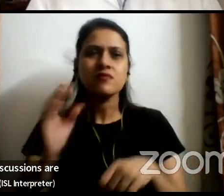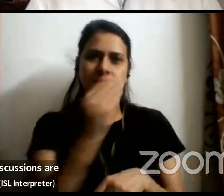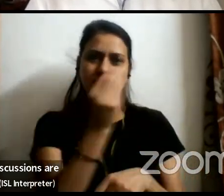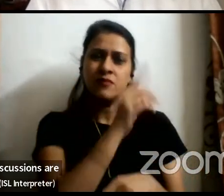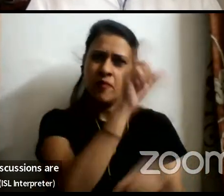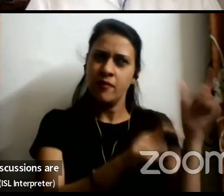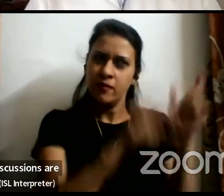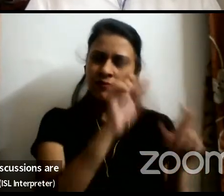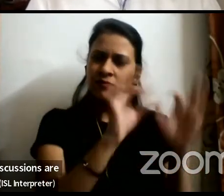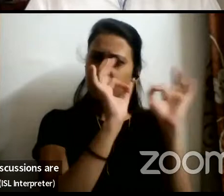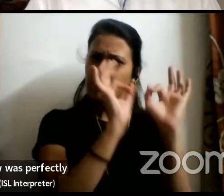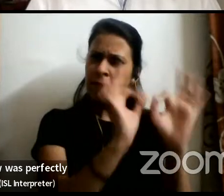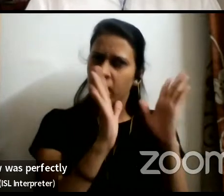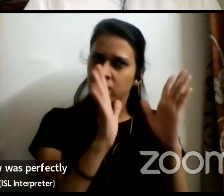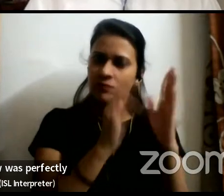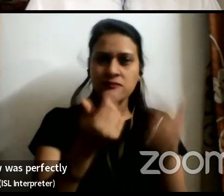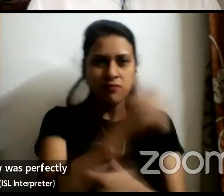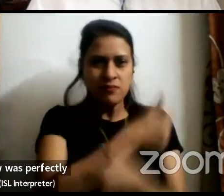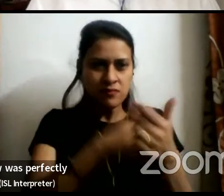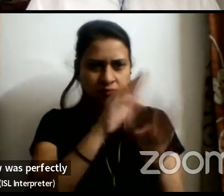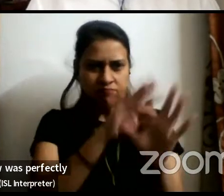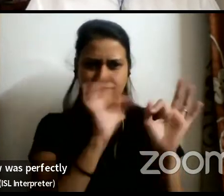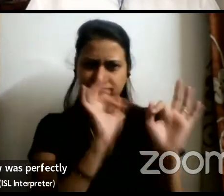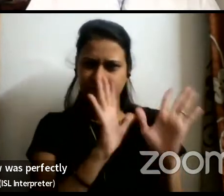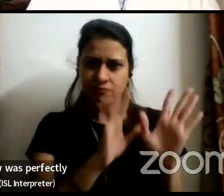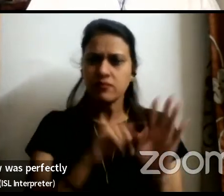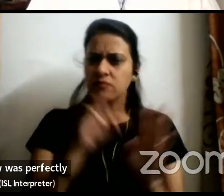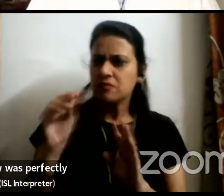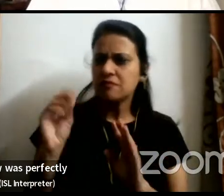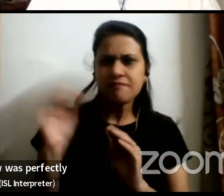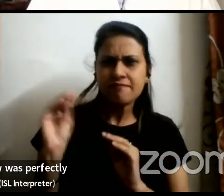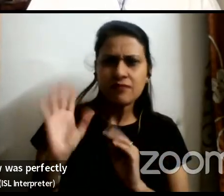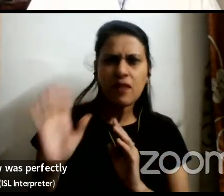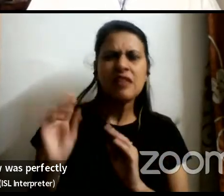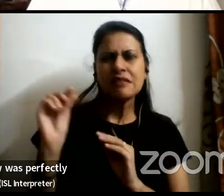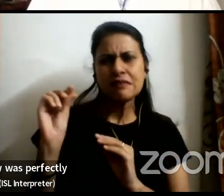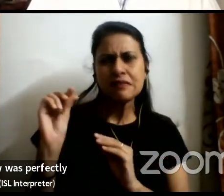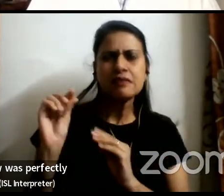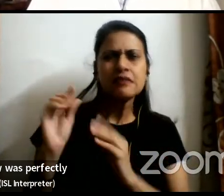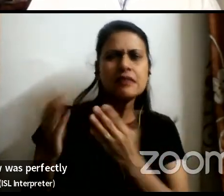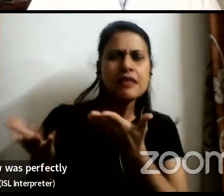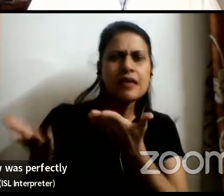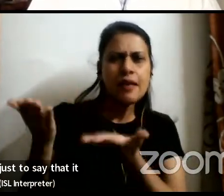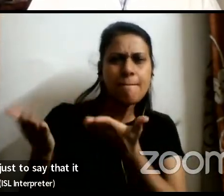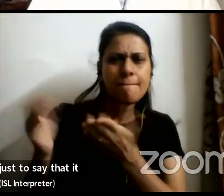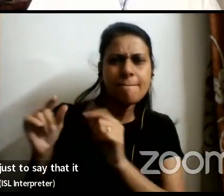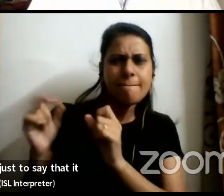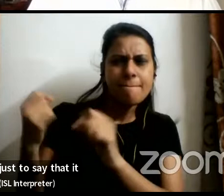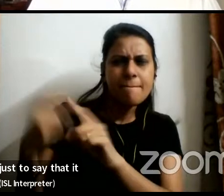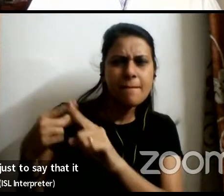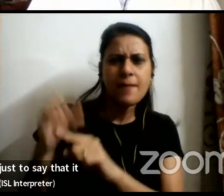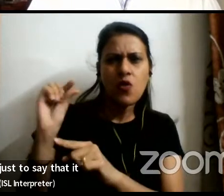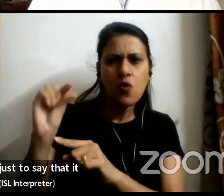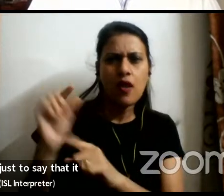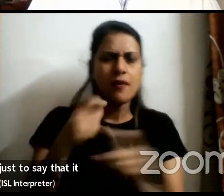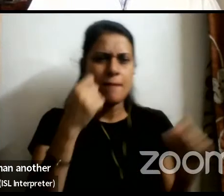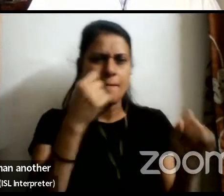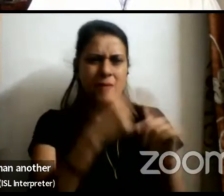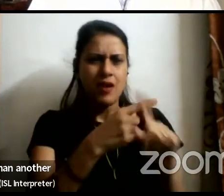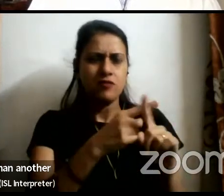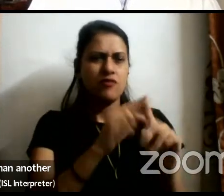perfectly compatible or perfectly legitimate, but just to say that it was a little bit more compatible than another law, or a little bit more compatible